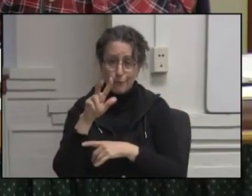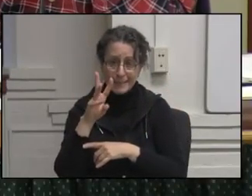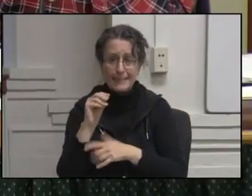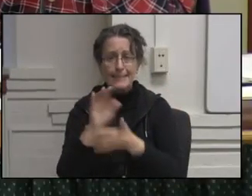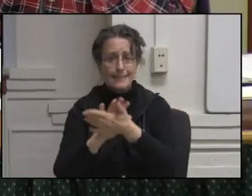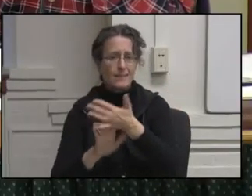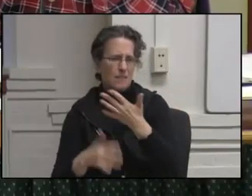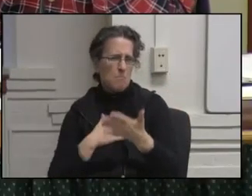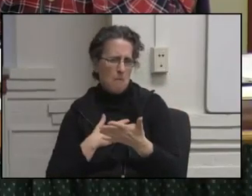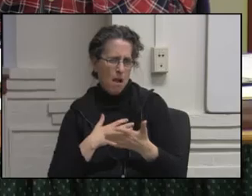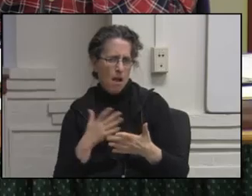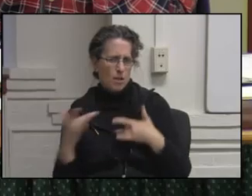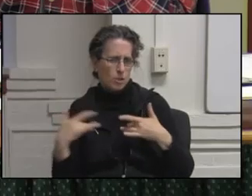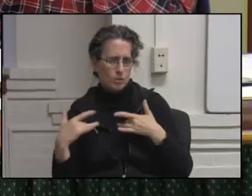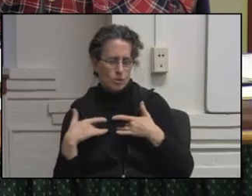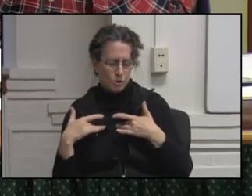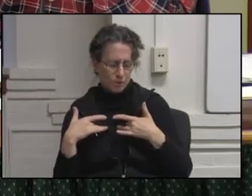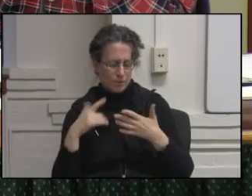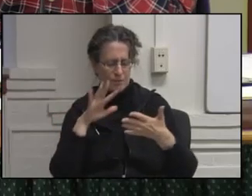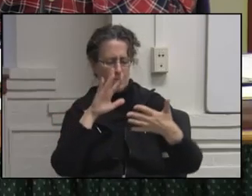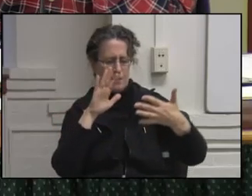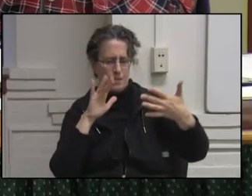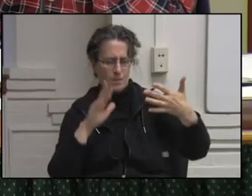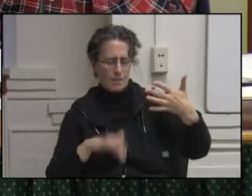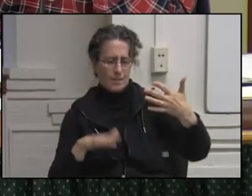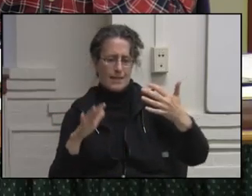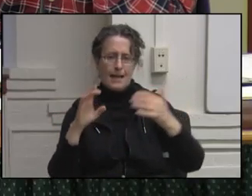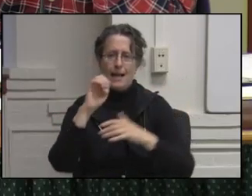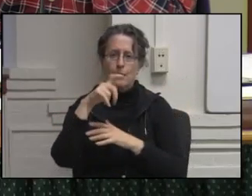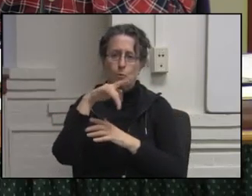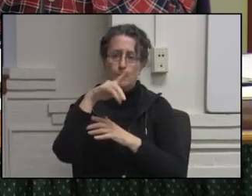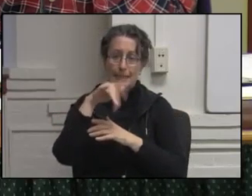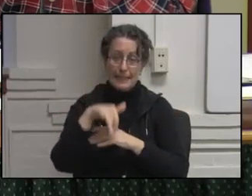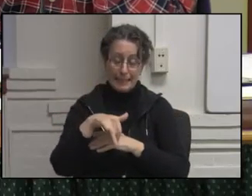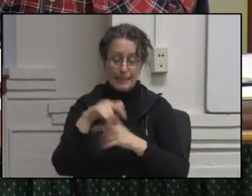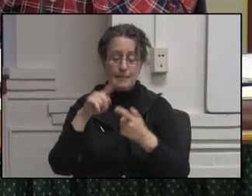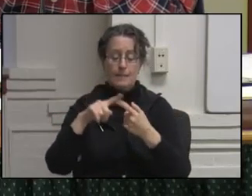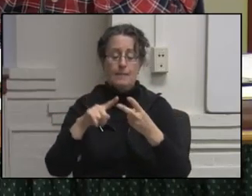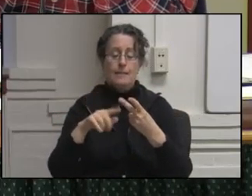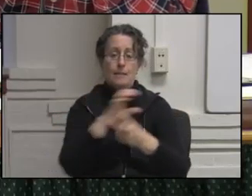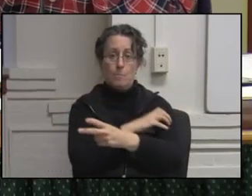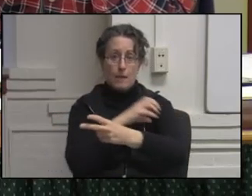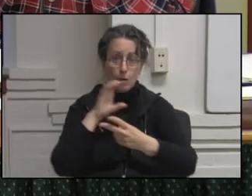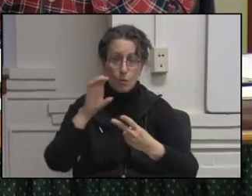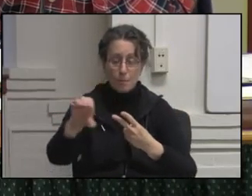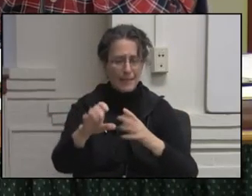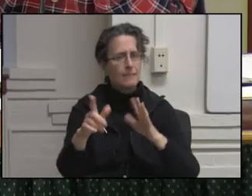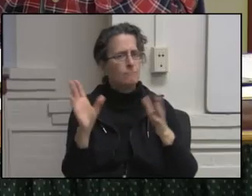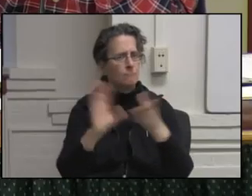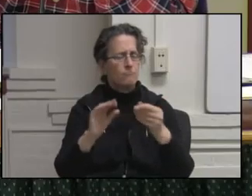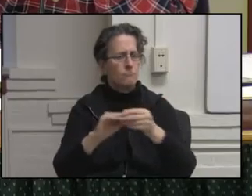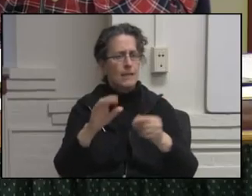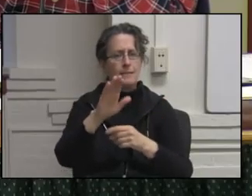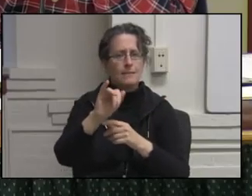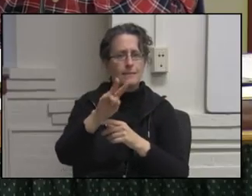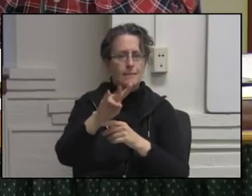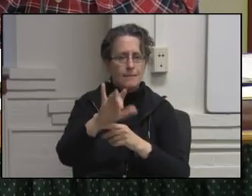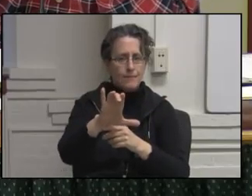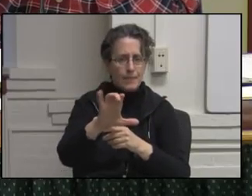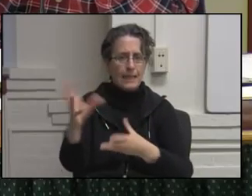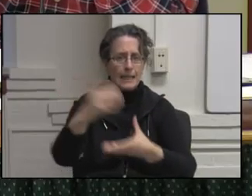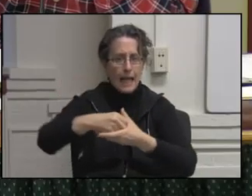whatever context, you know, I look at the equity and empowerment column, which says civic engagement, civil and human rights,